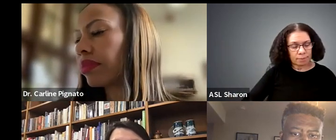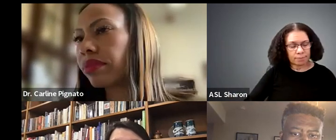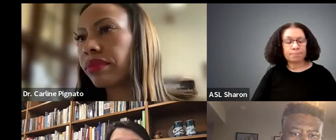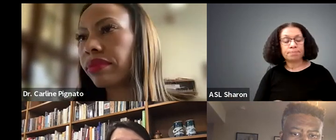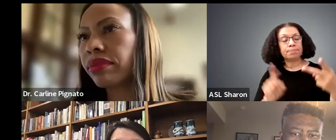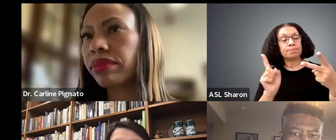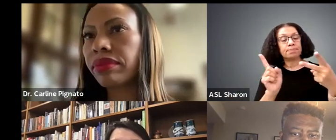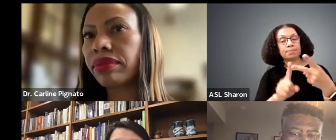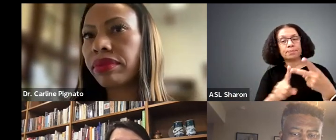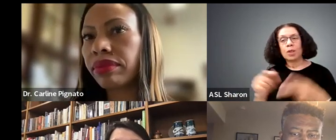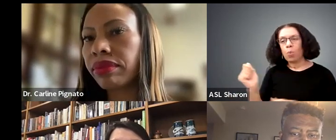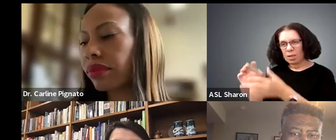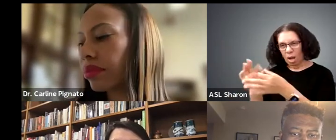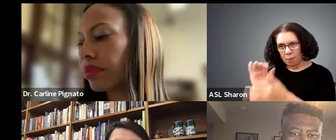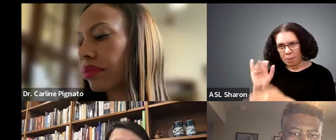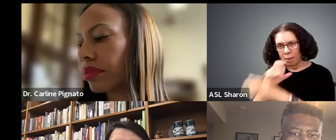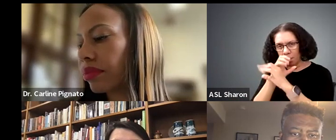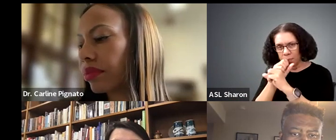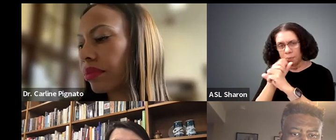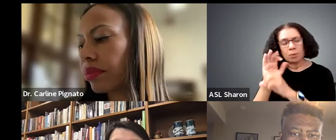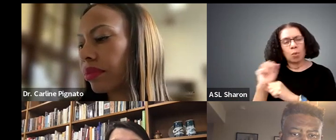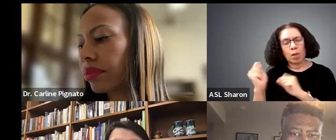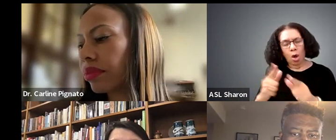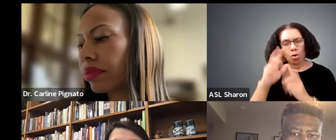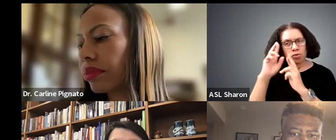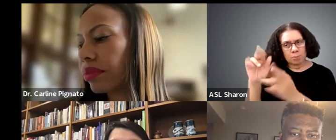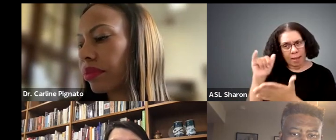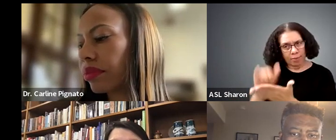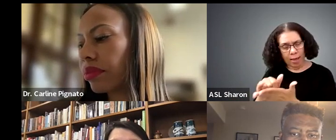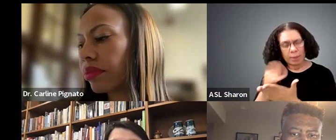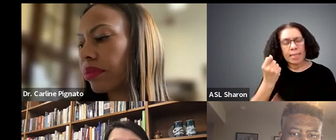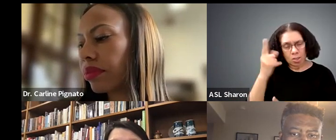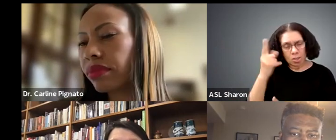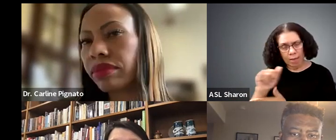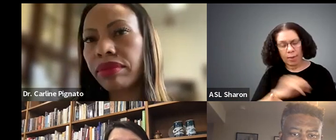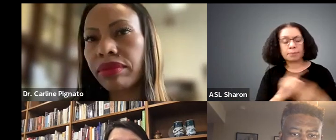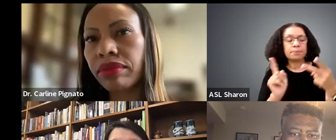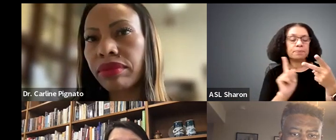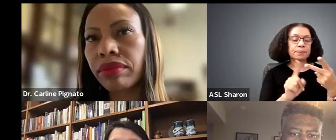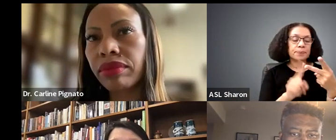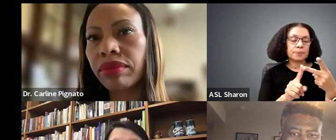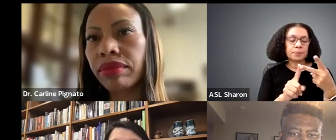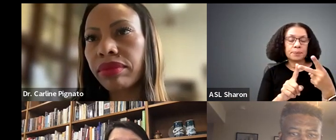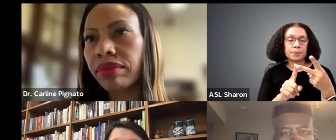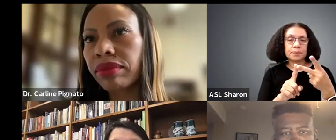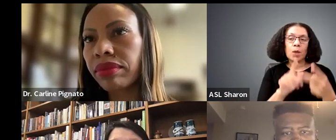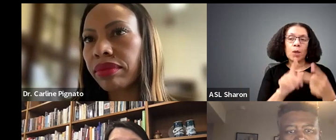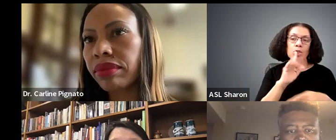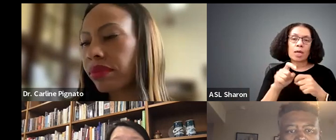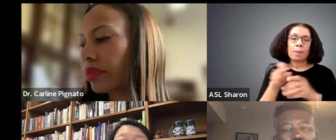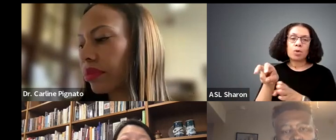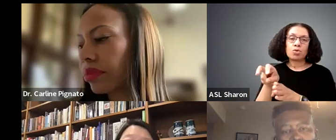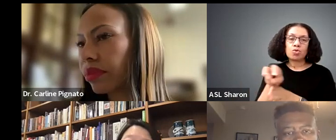that is a comment on the confidentiality thing, which I think we all respect and understand. My other question was where we started to transition